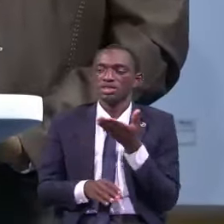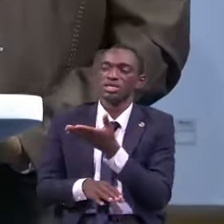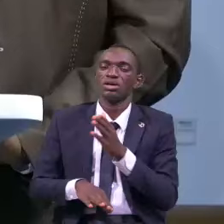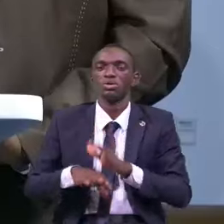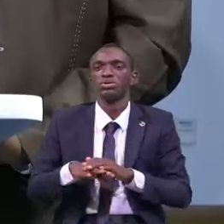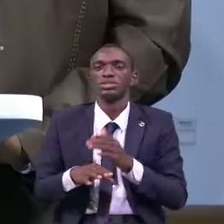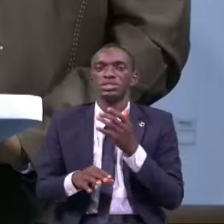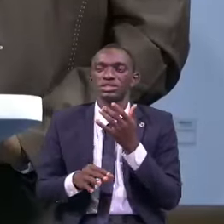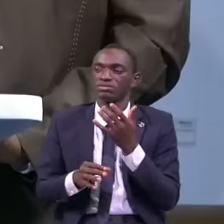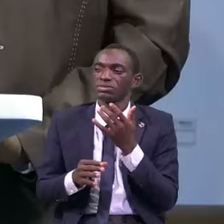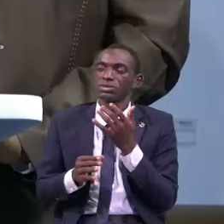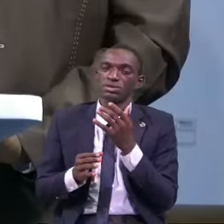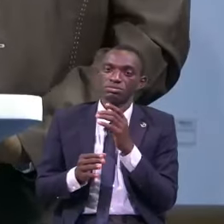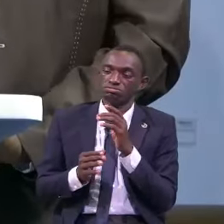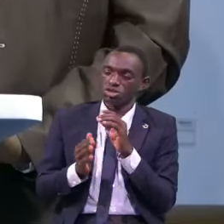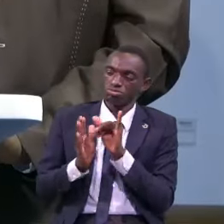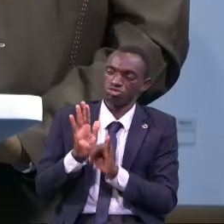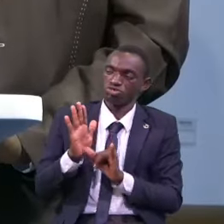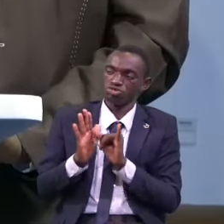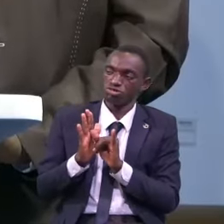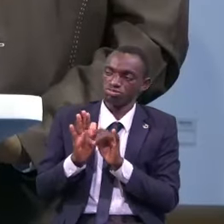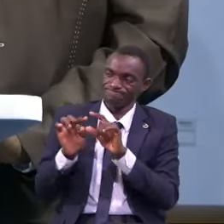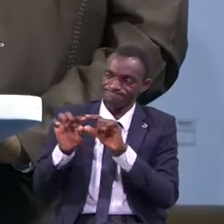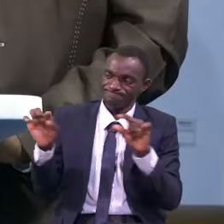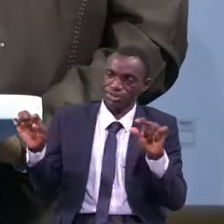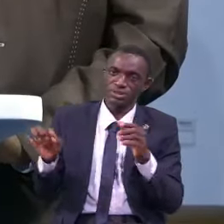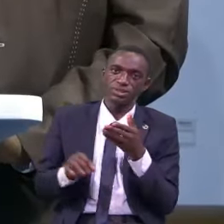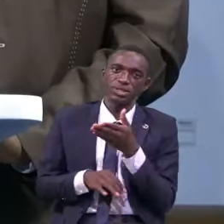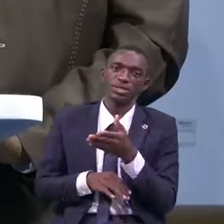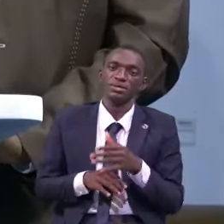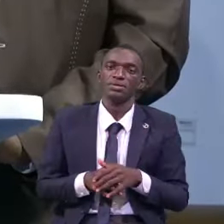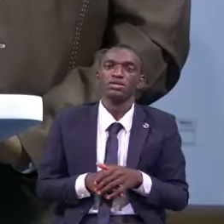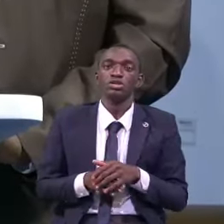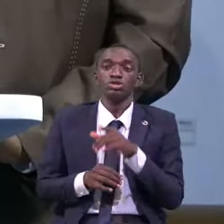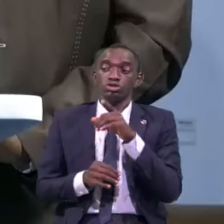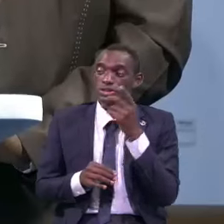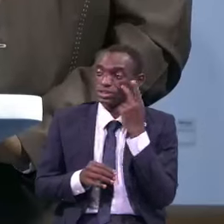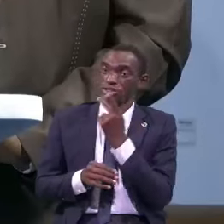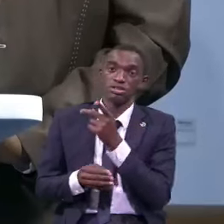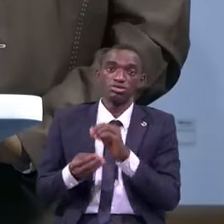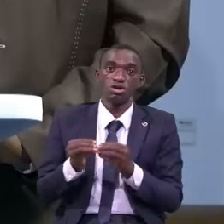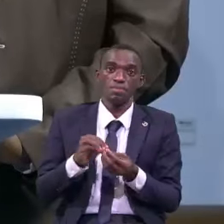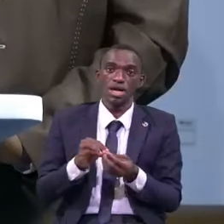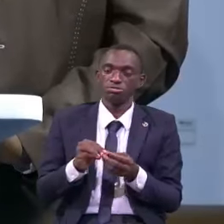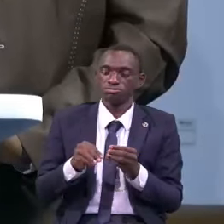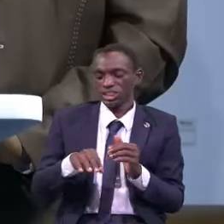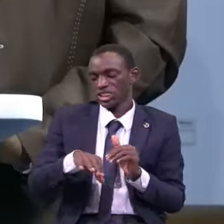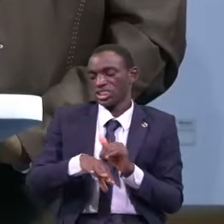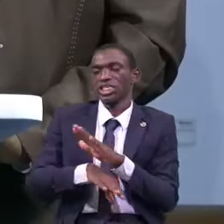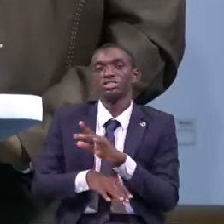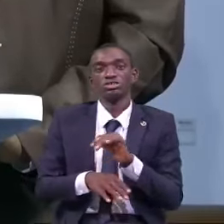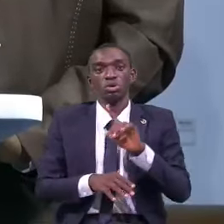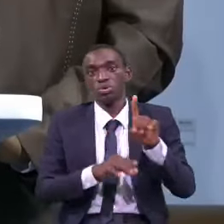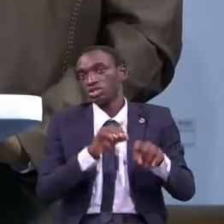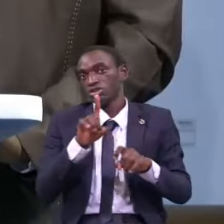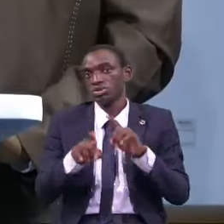vous allez remplir les questionnaires qui vous seront adressés. You fill in the questions that will be asked there. Et il y